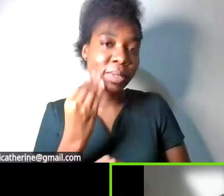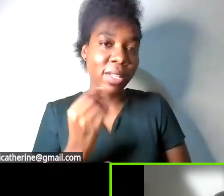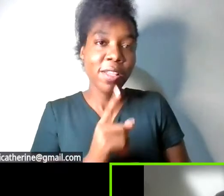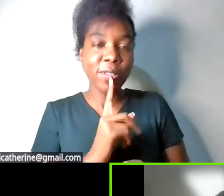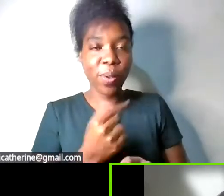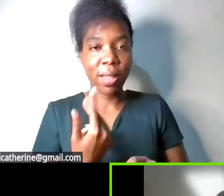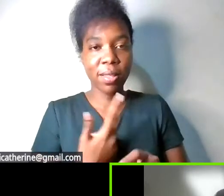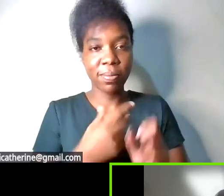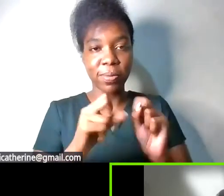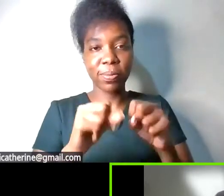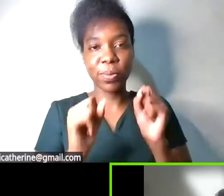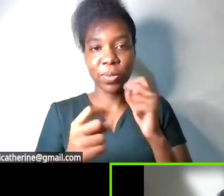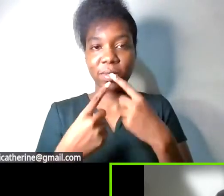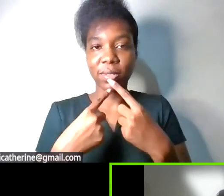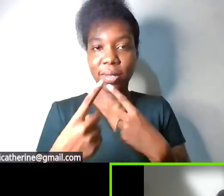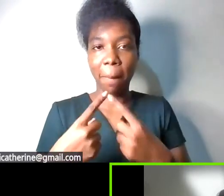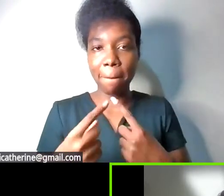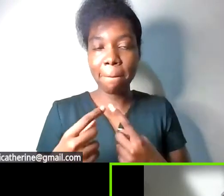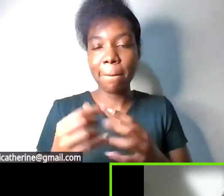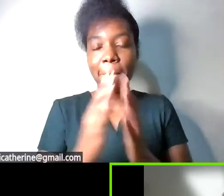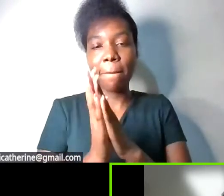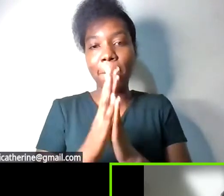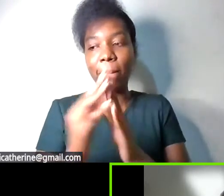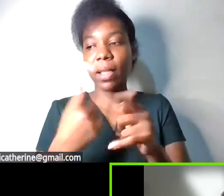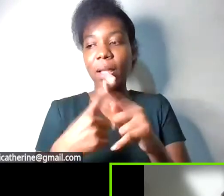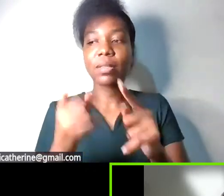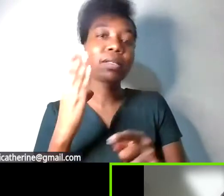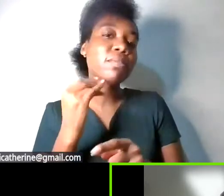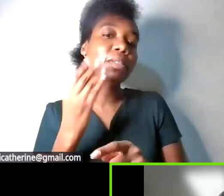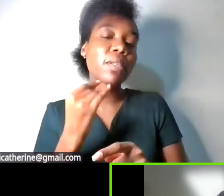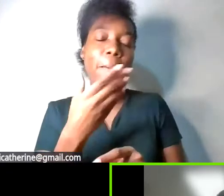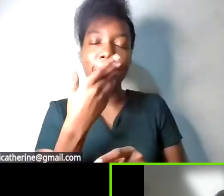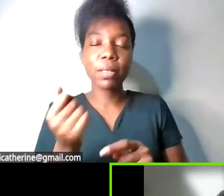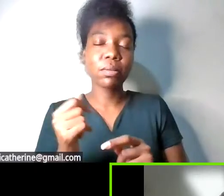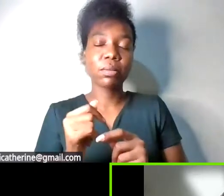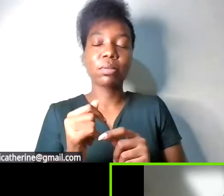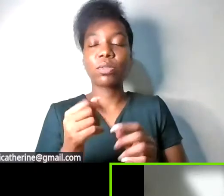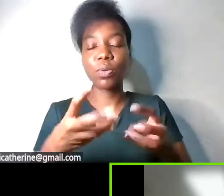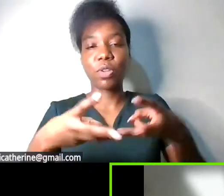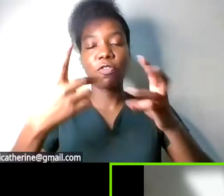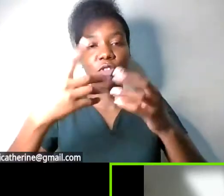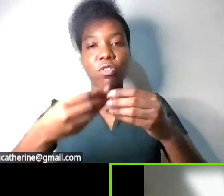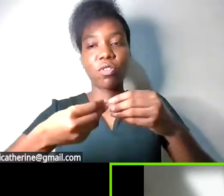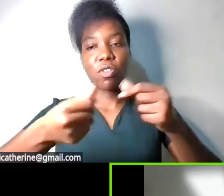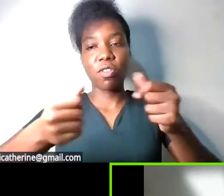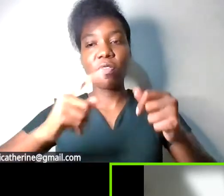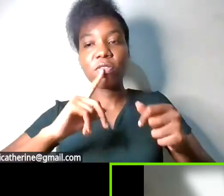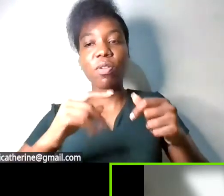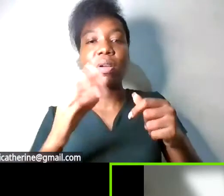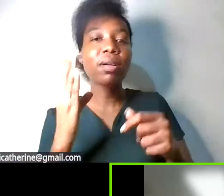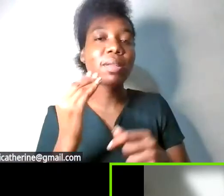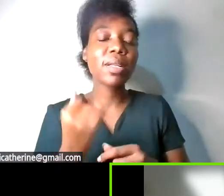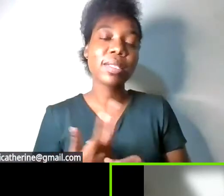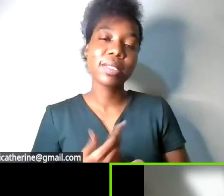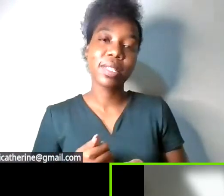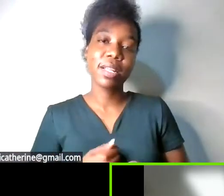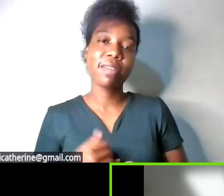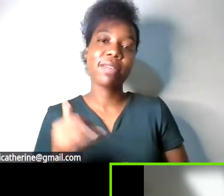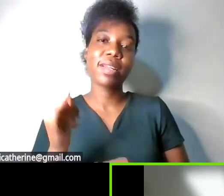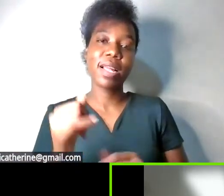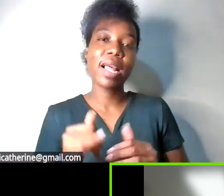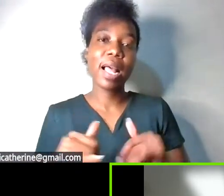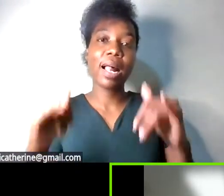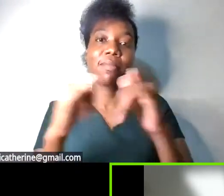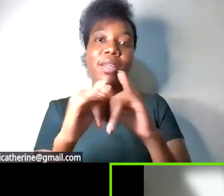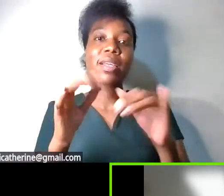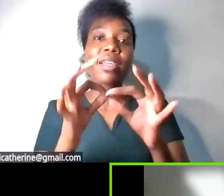stories that we have, but again, experience is the best way to solve it. Speaking of experience, we do have a summer camp. So if they don't want to commit to a